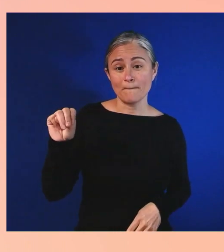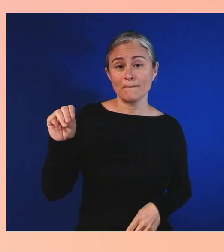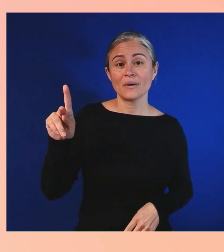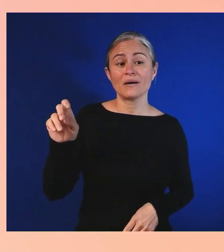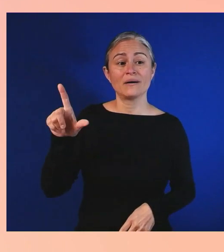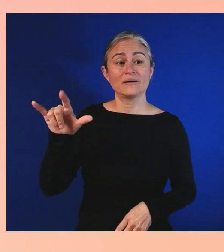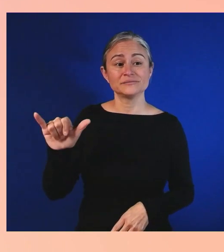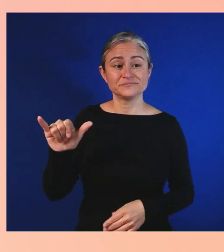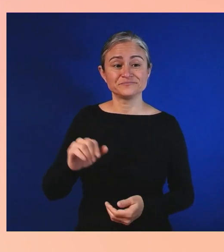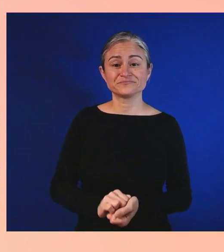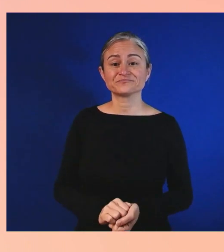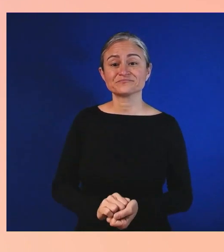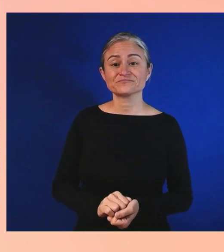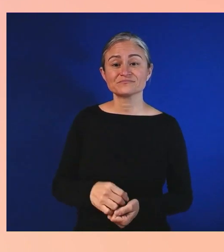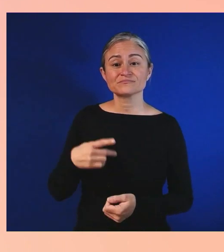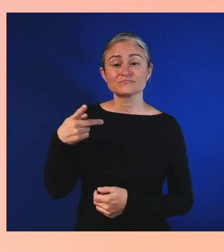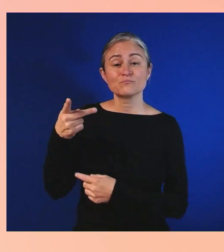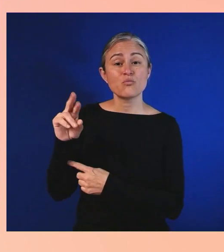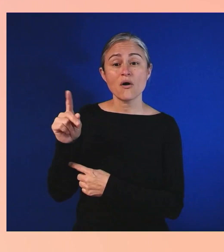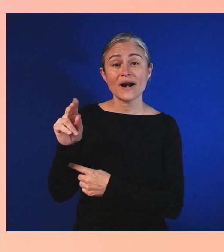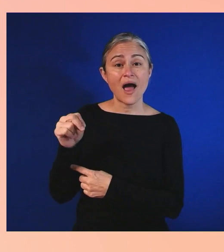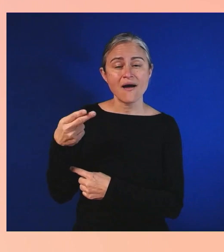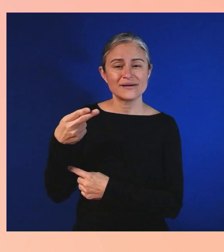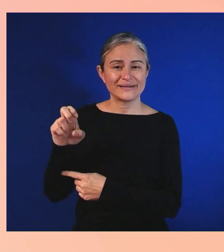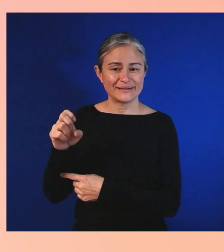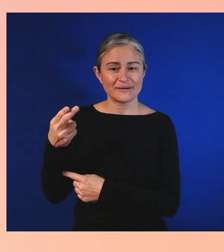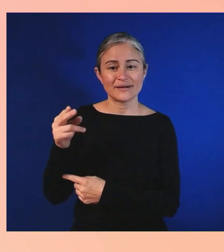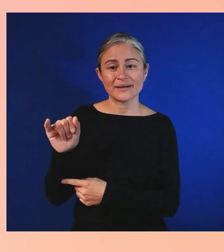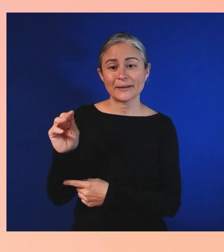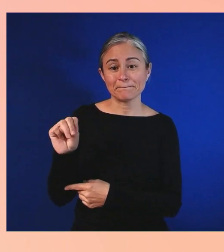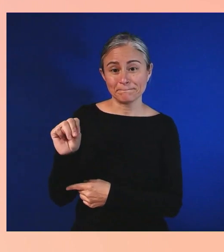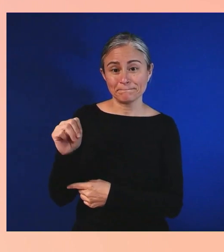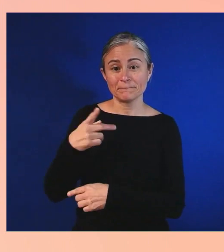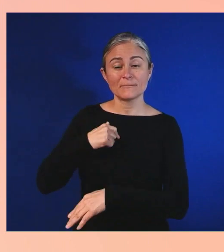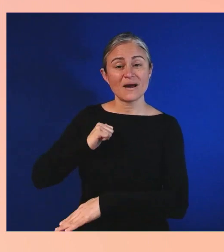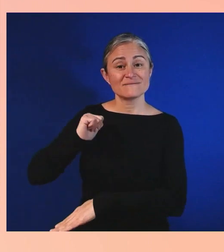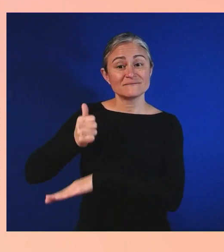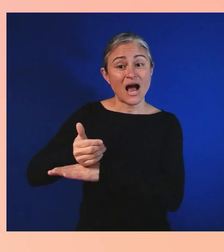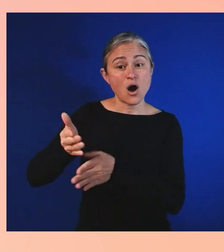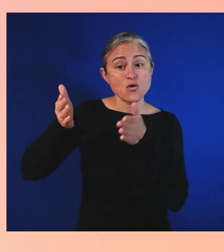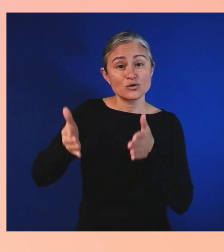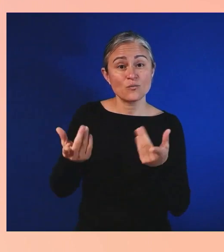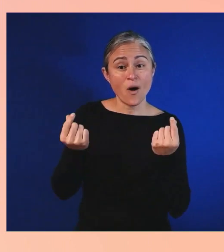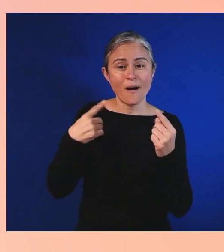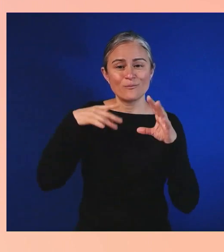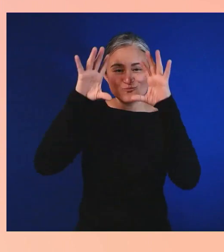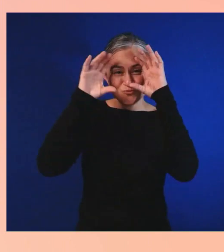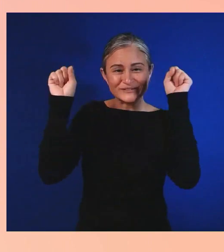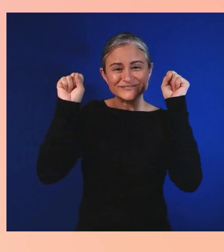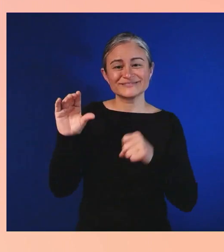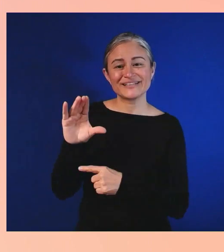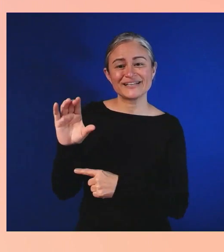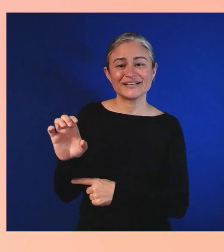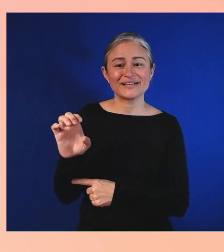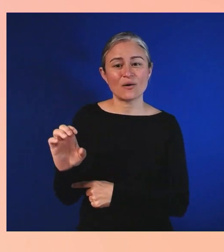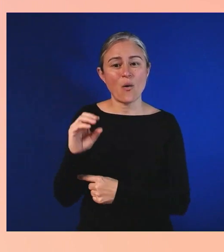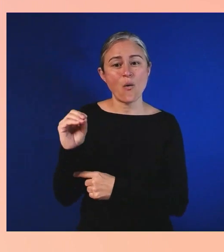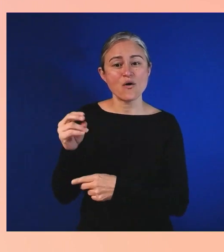founder, president, and CEO of New Disabled South, as well as the co-founder, president, and CEO of